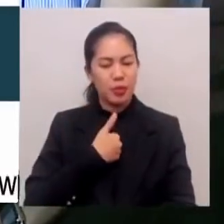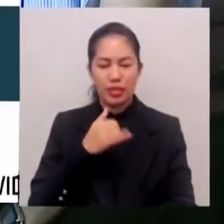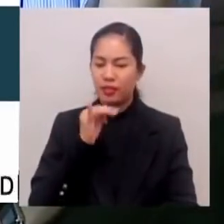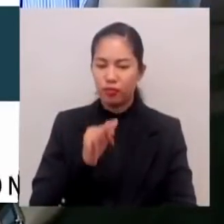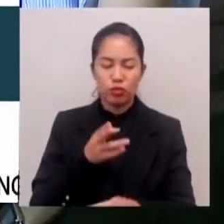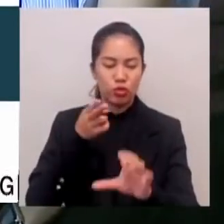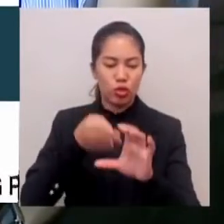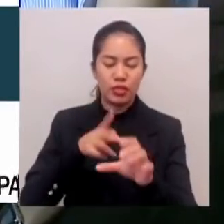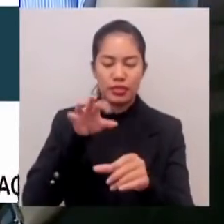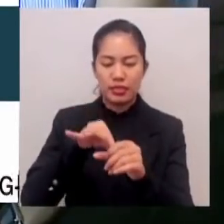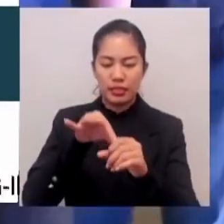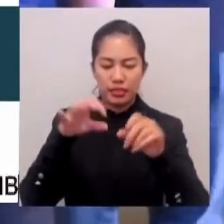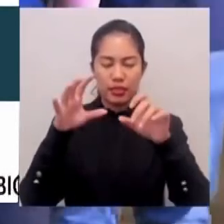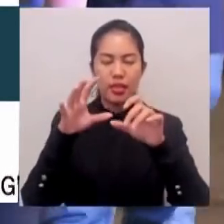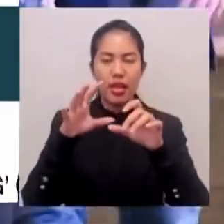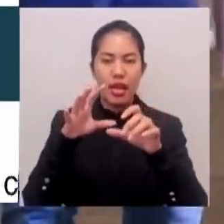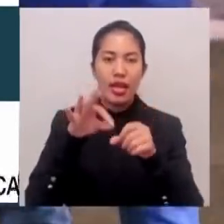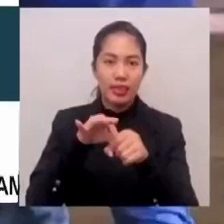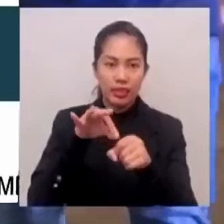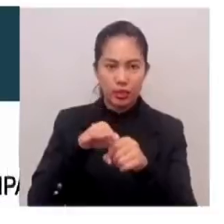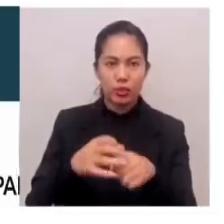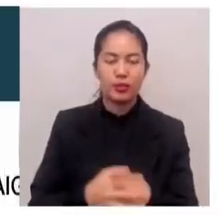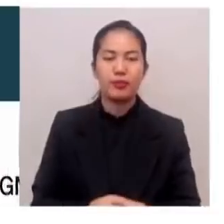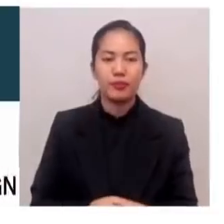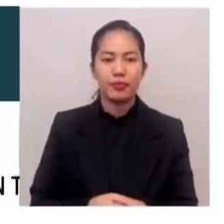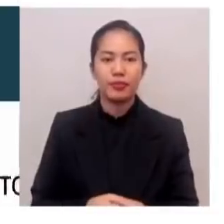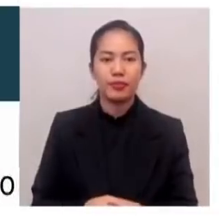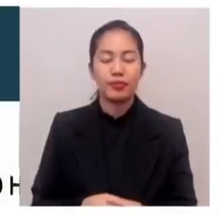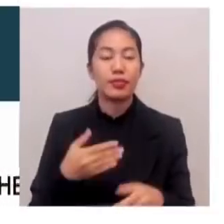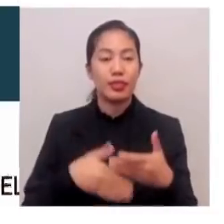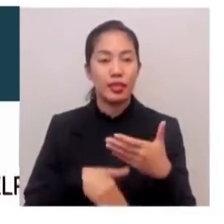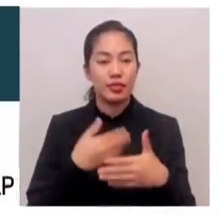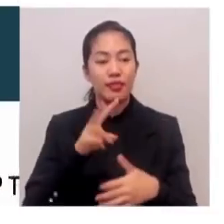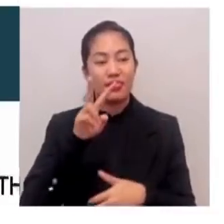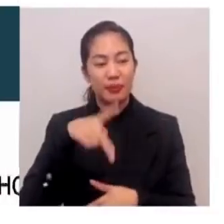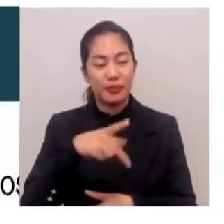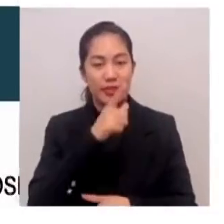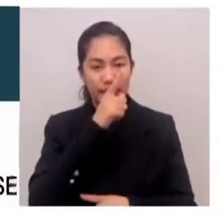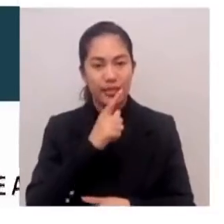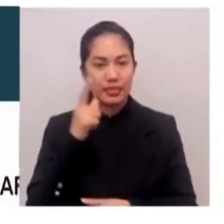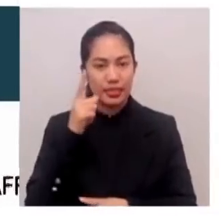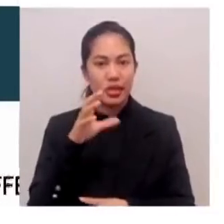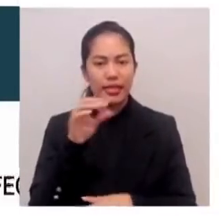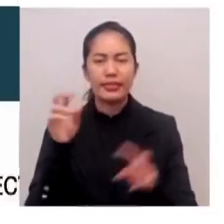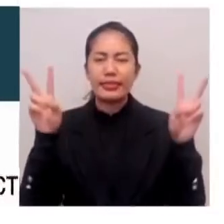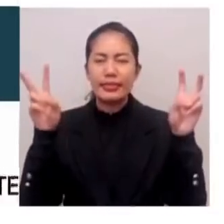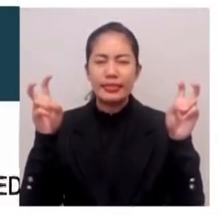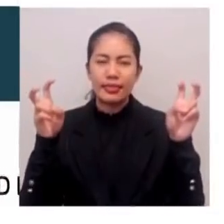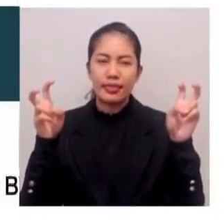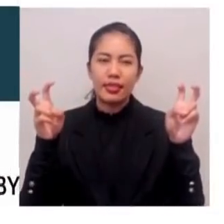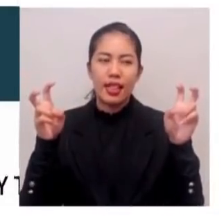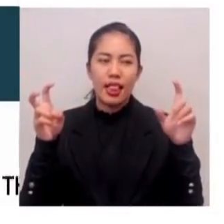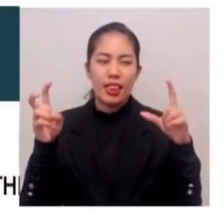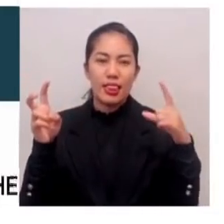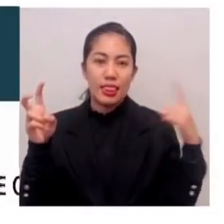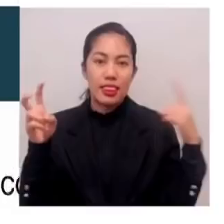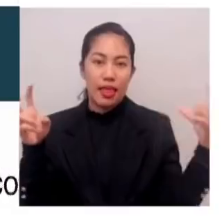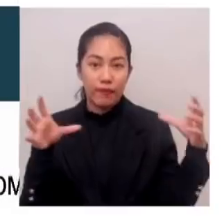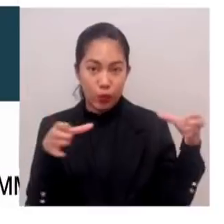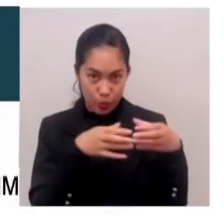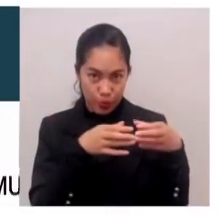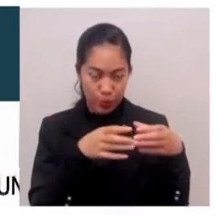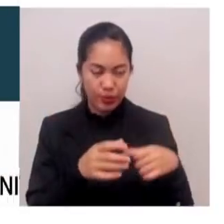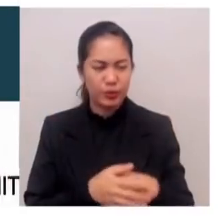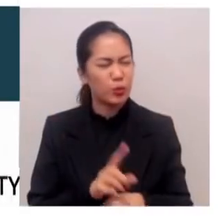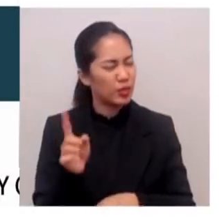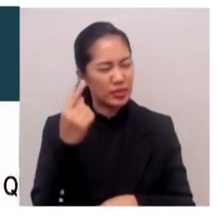Hmm. Let's talk about Vice President Leni and the left. What are your thoughts about that? People now